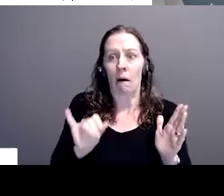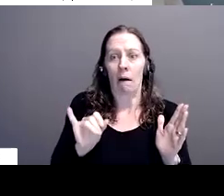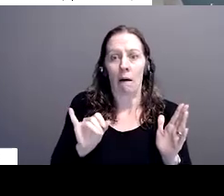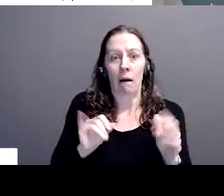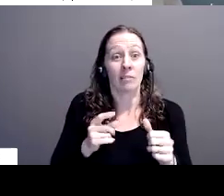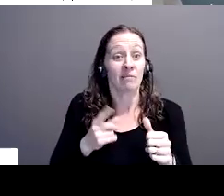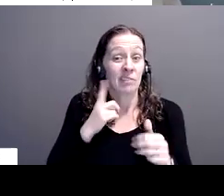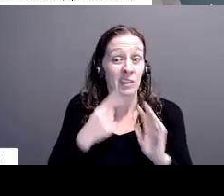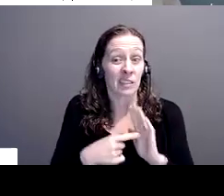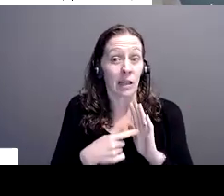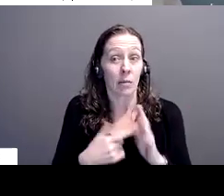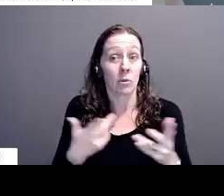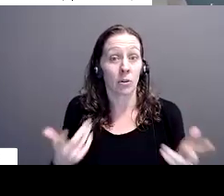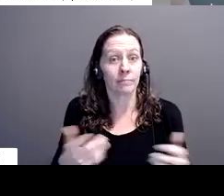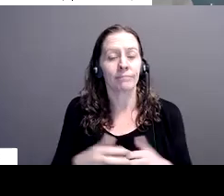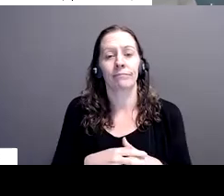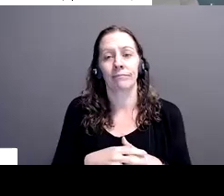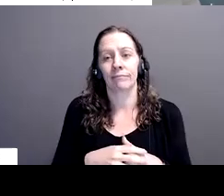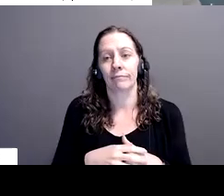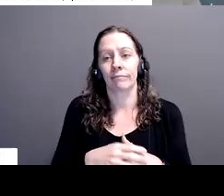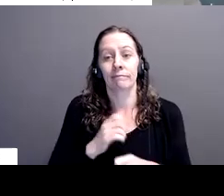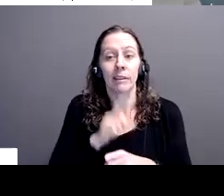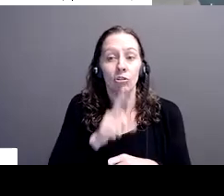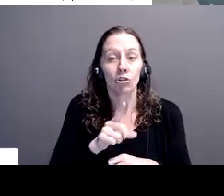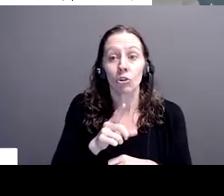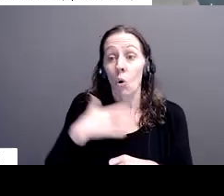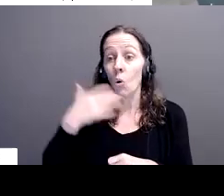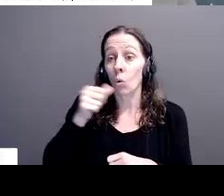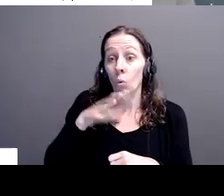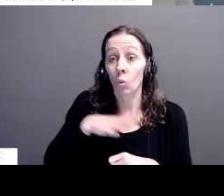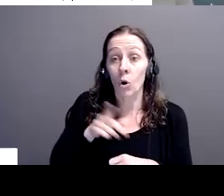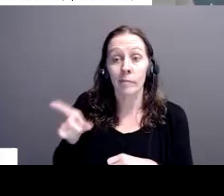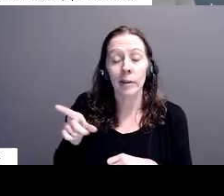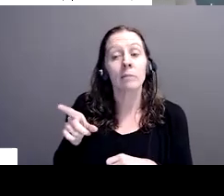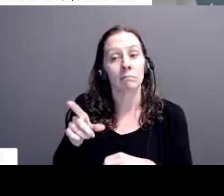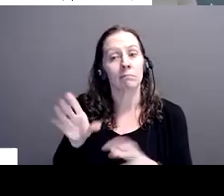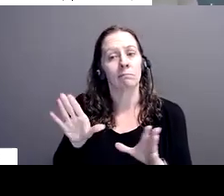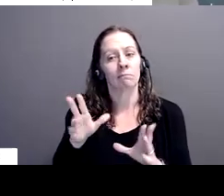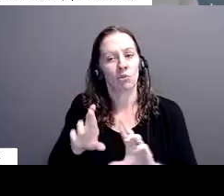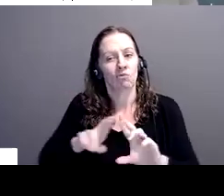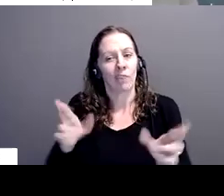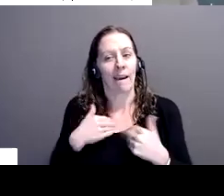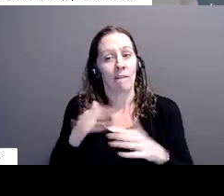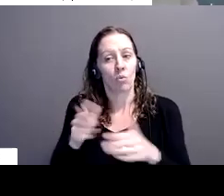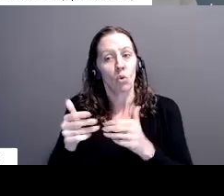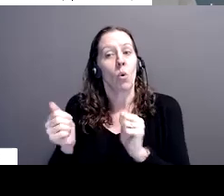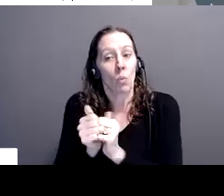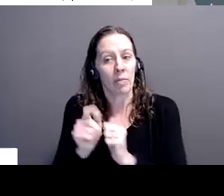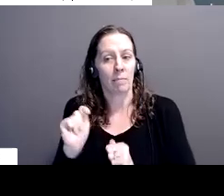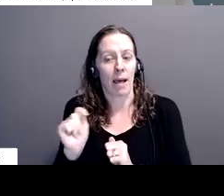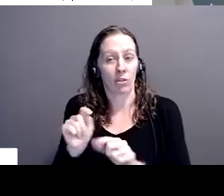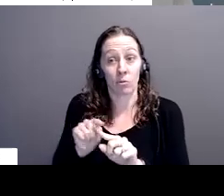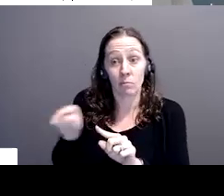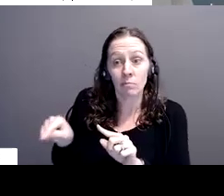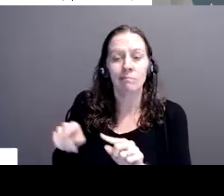those accessibility considerations are just ensuring that older women are in rooms with bathrooms and not necessarily needing